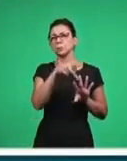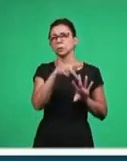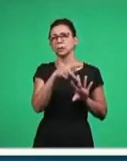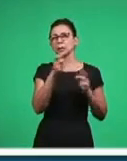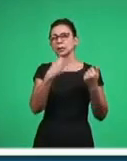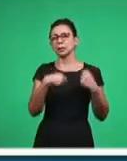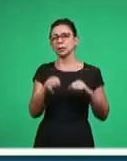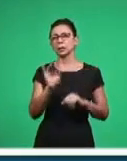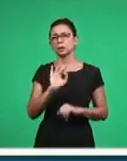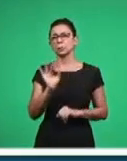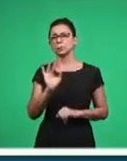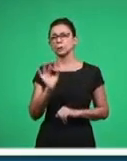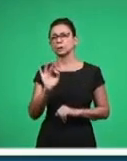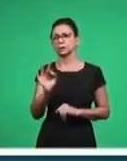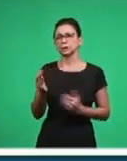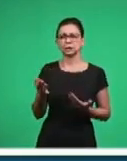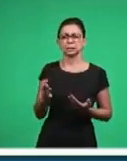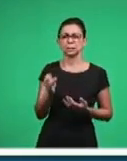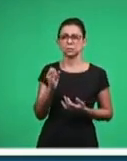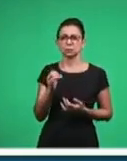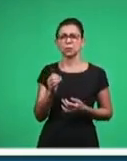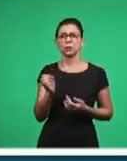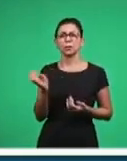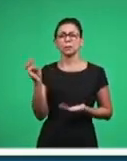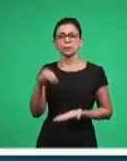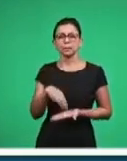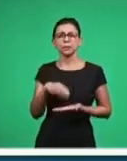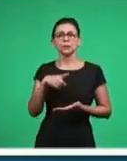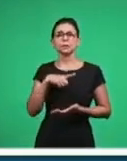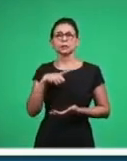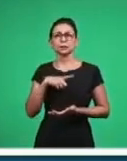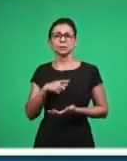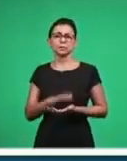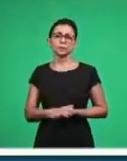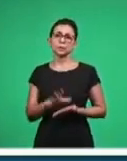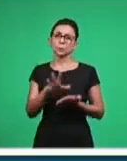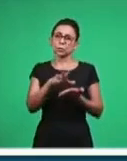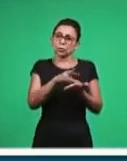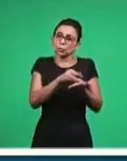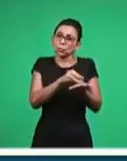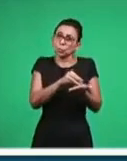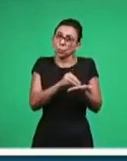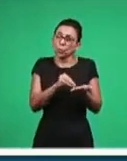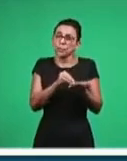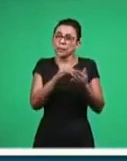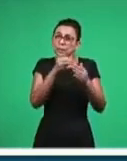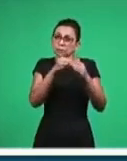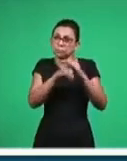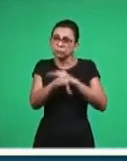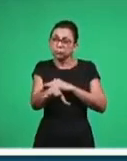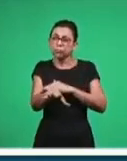information on all of these different social medias, on YouTube, Facebook, Instagram.